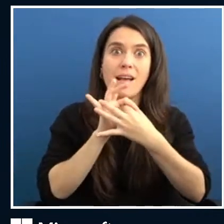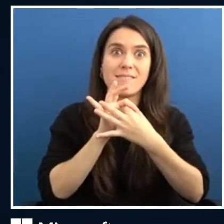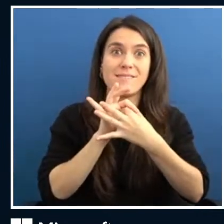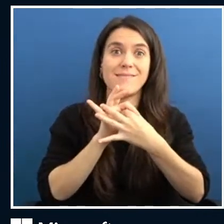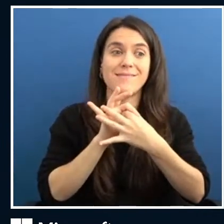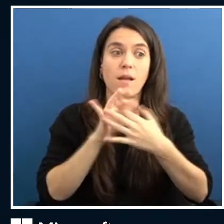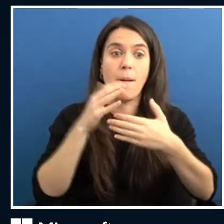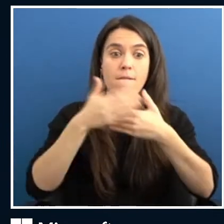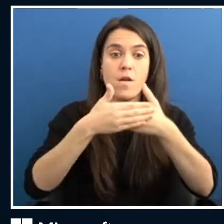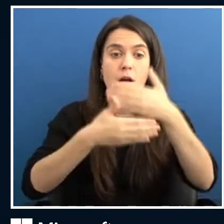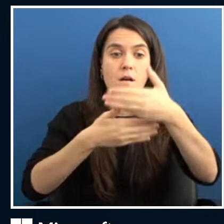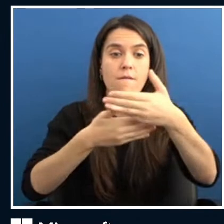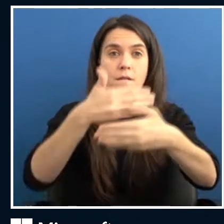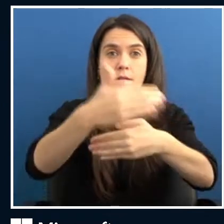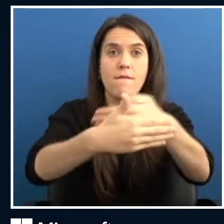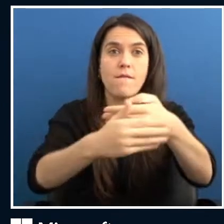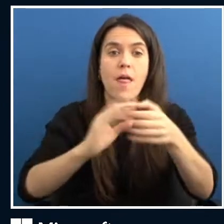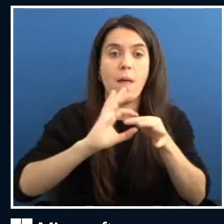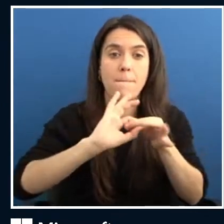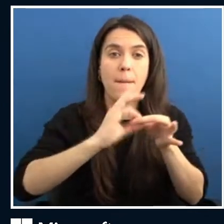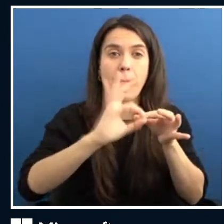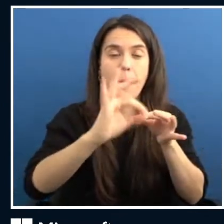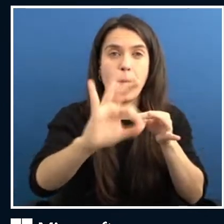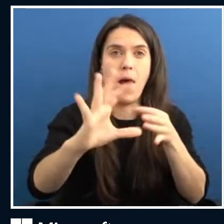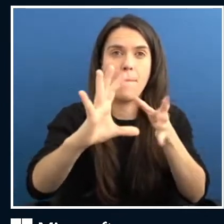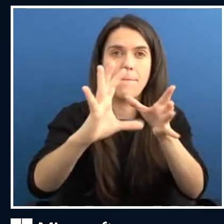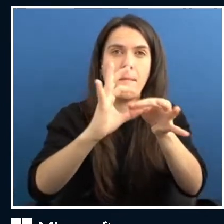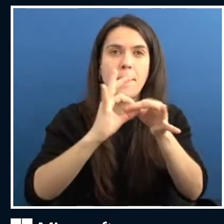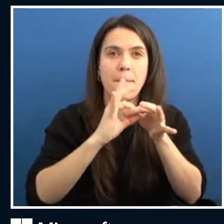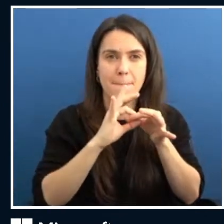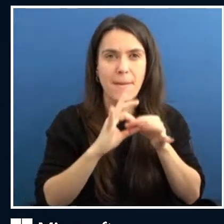And finally, you have your output.